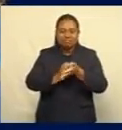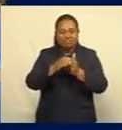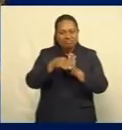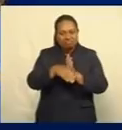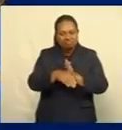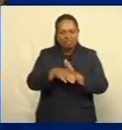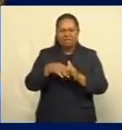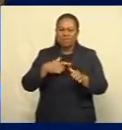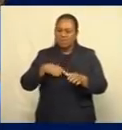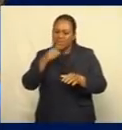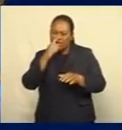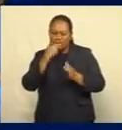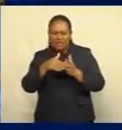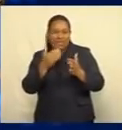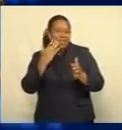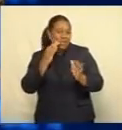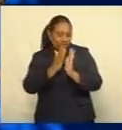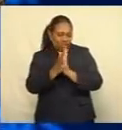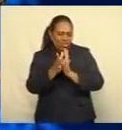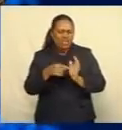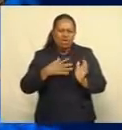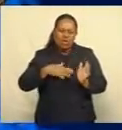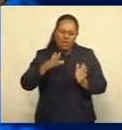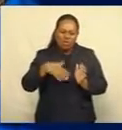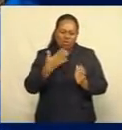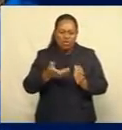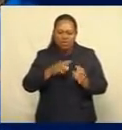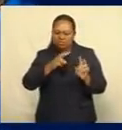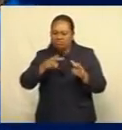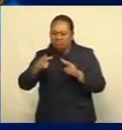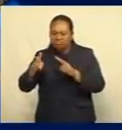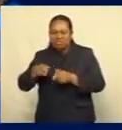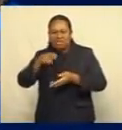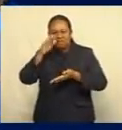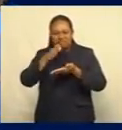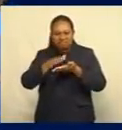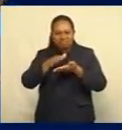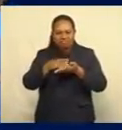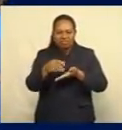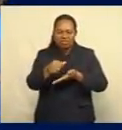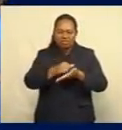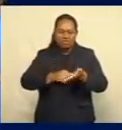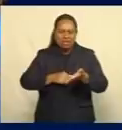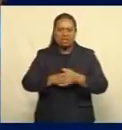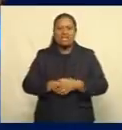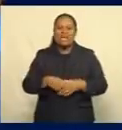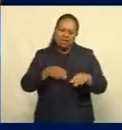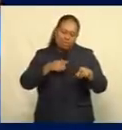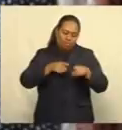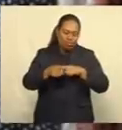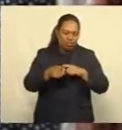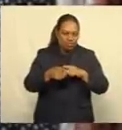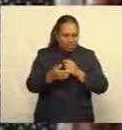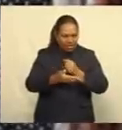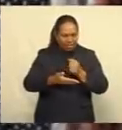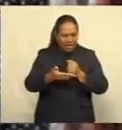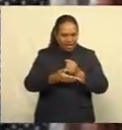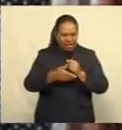always on the lookout for discounts. Kelly Vadala reports many Fijians are focusing on basic food items.